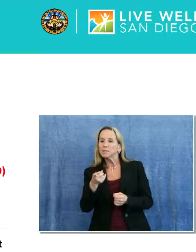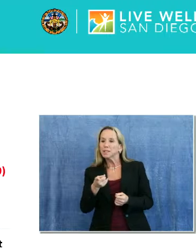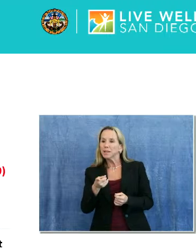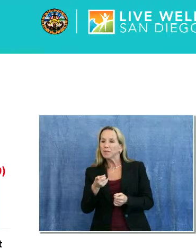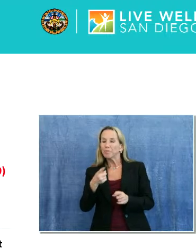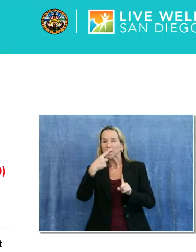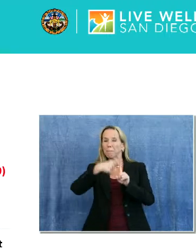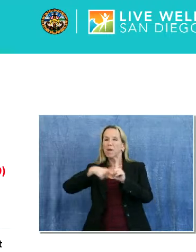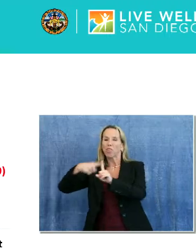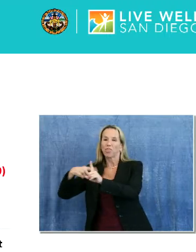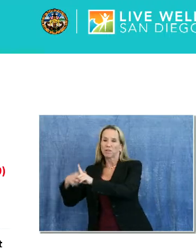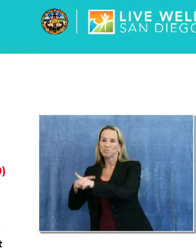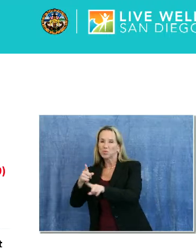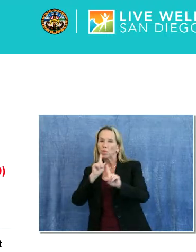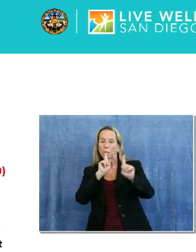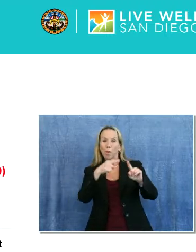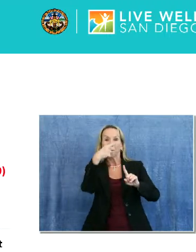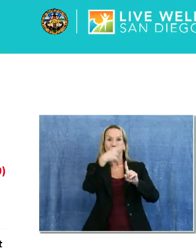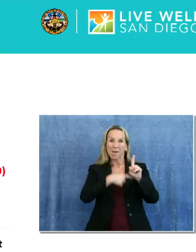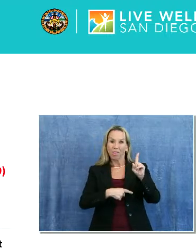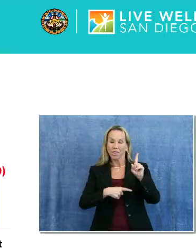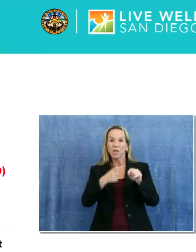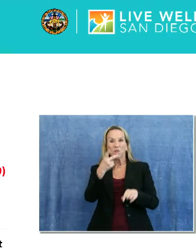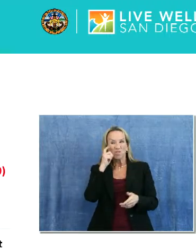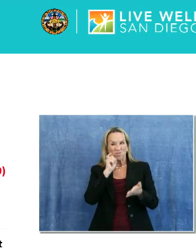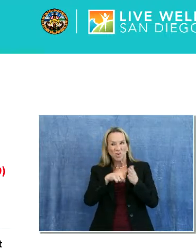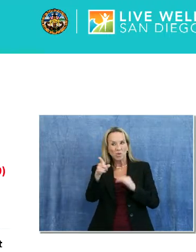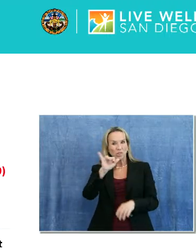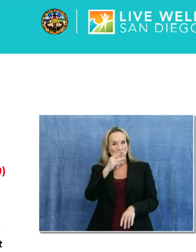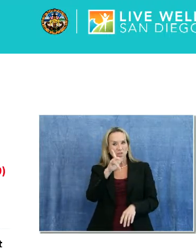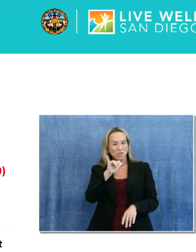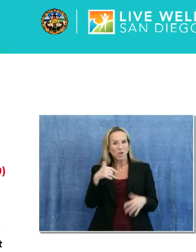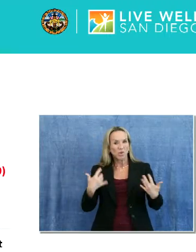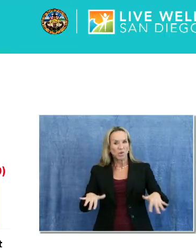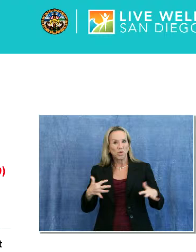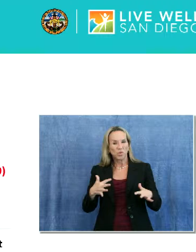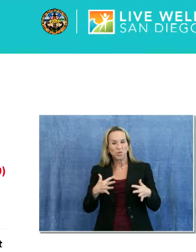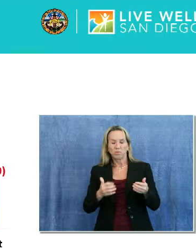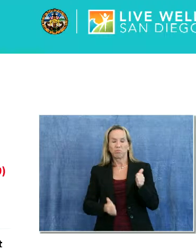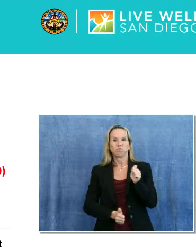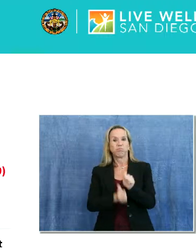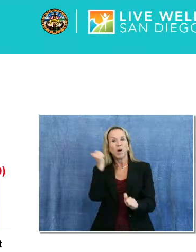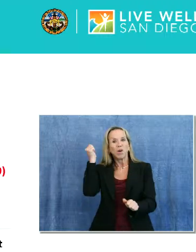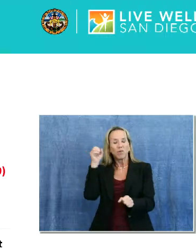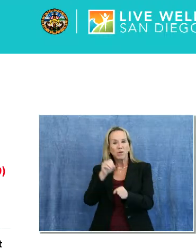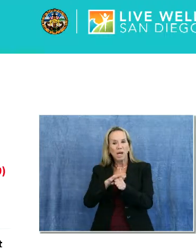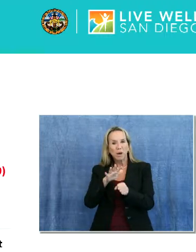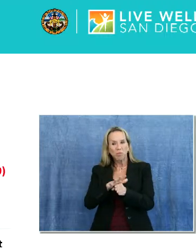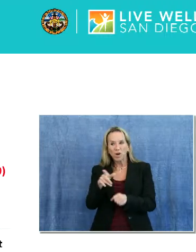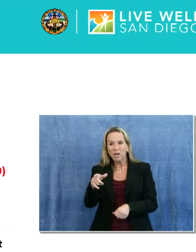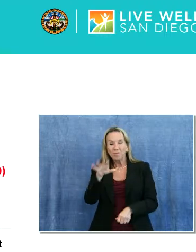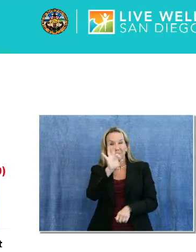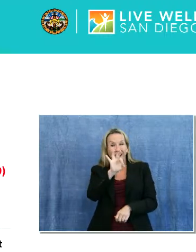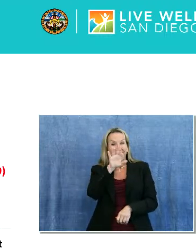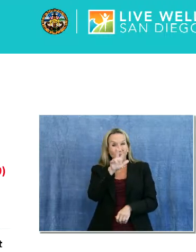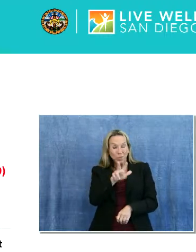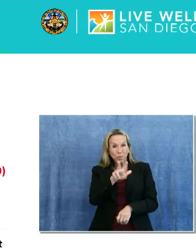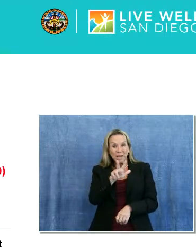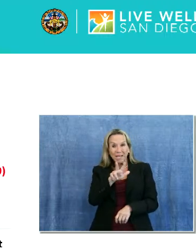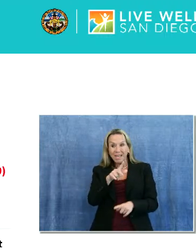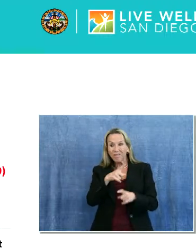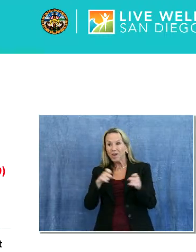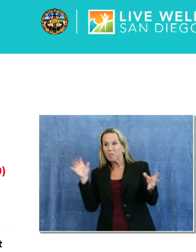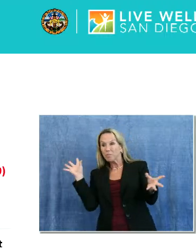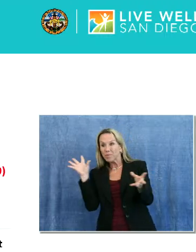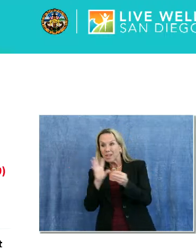by month. Note that July has the largest number of outbreaks with 93 of the 188